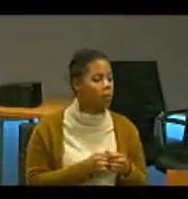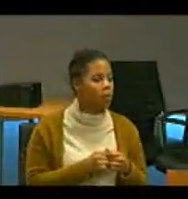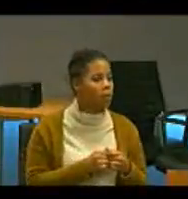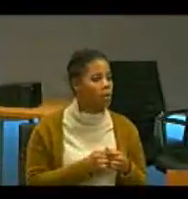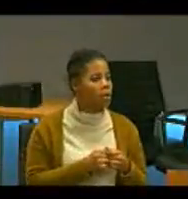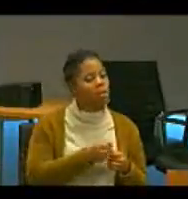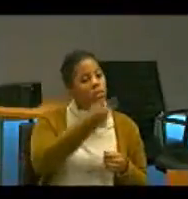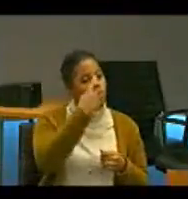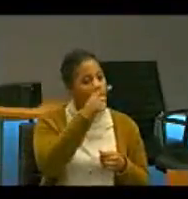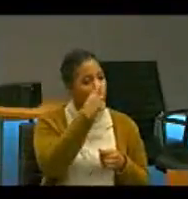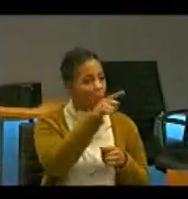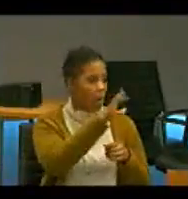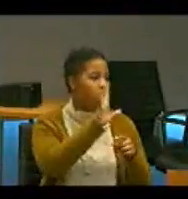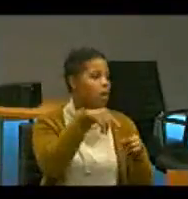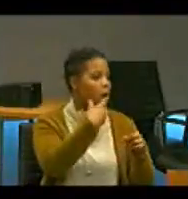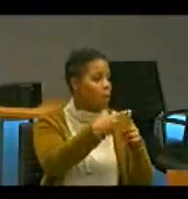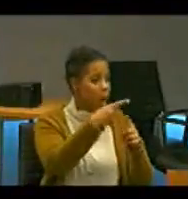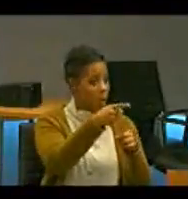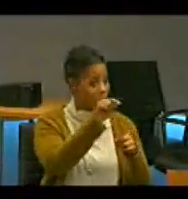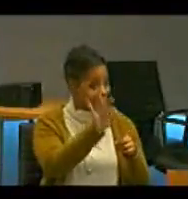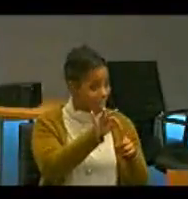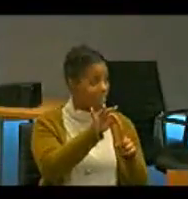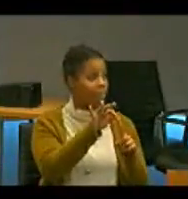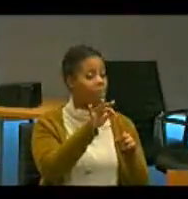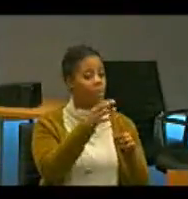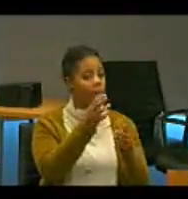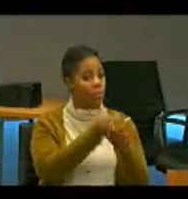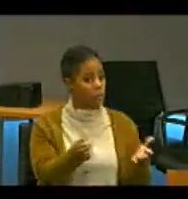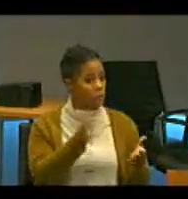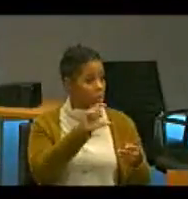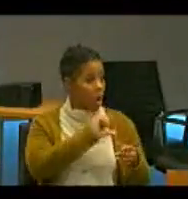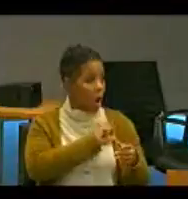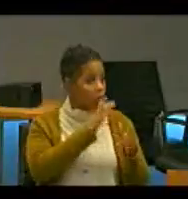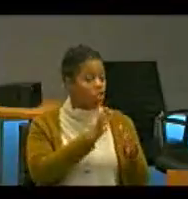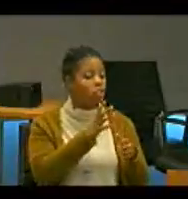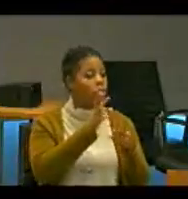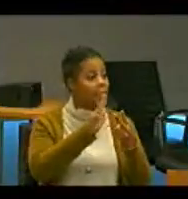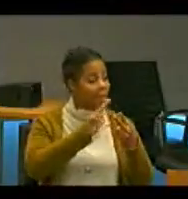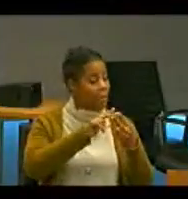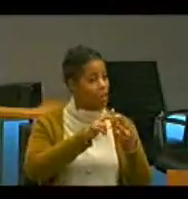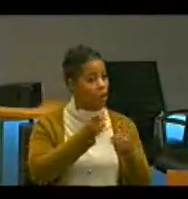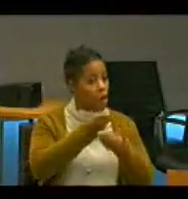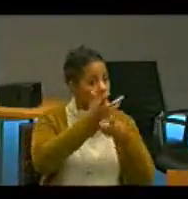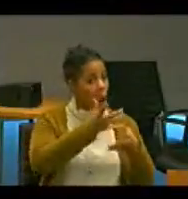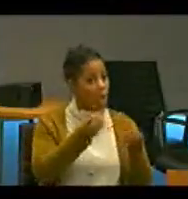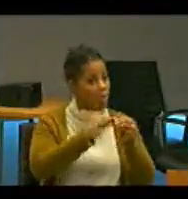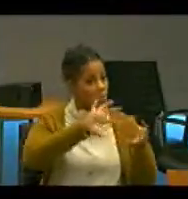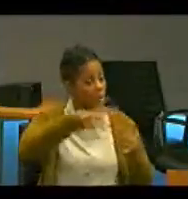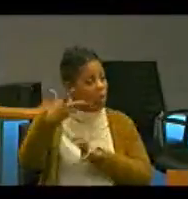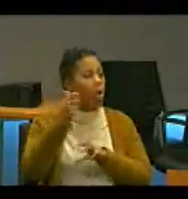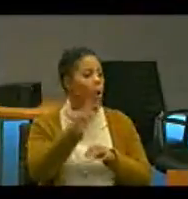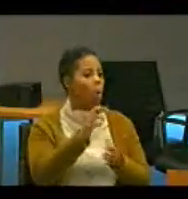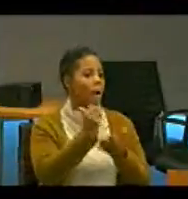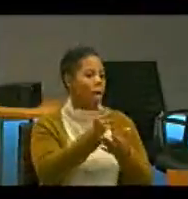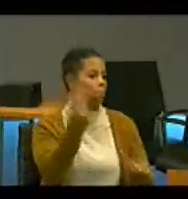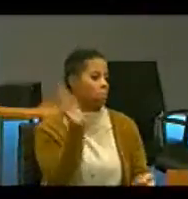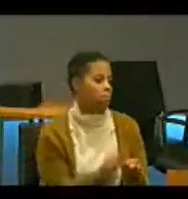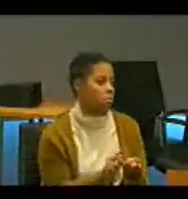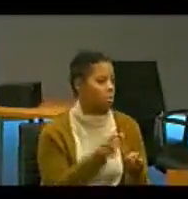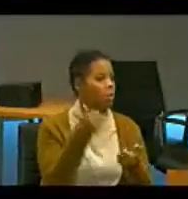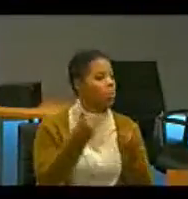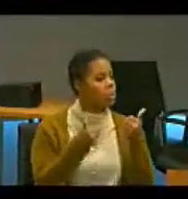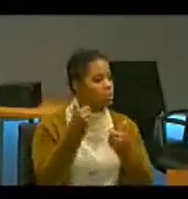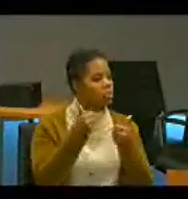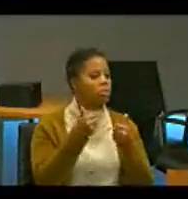these resource officers are aggravating or alleviating the zero tolerance policies that often